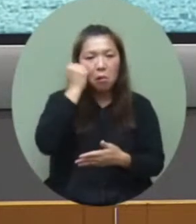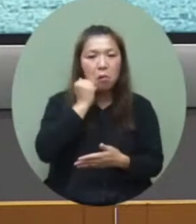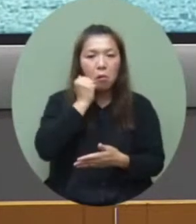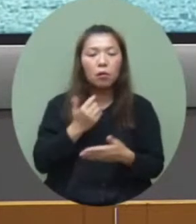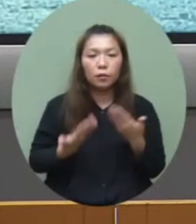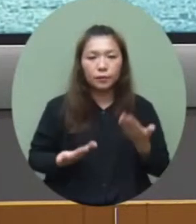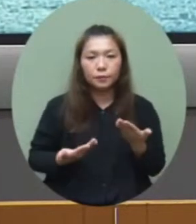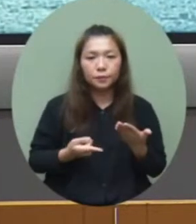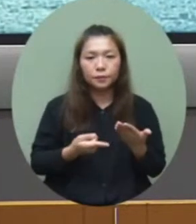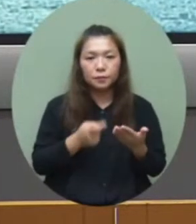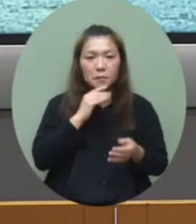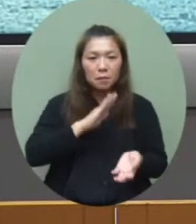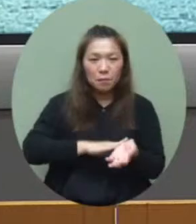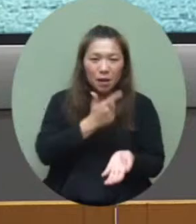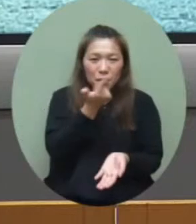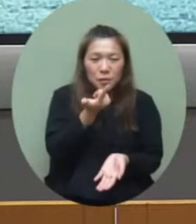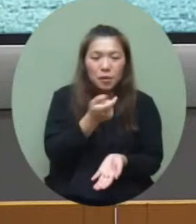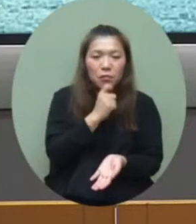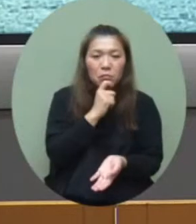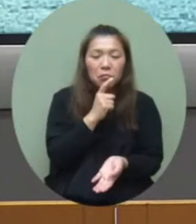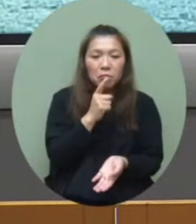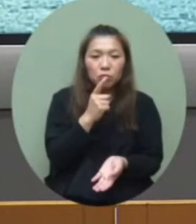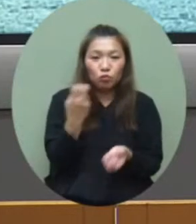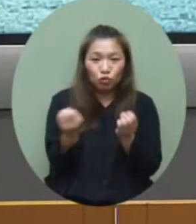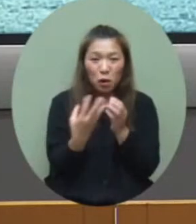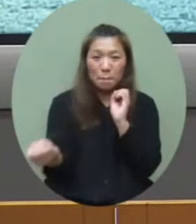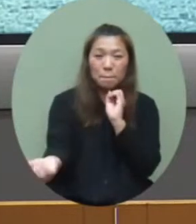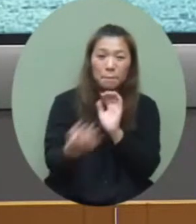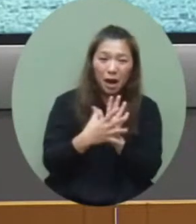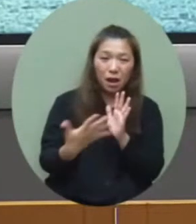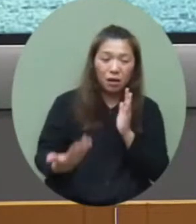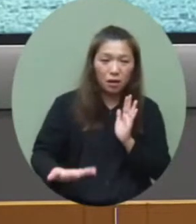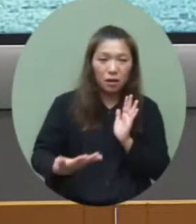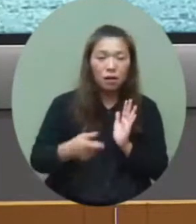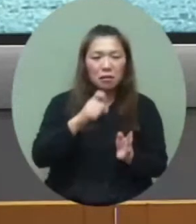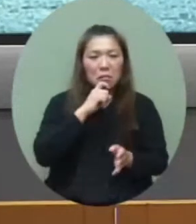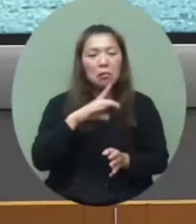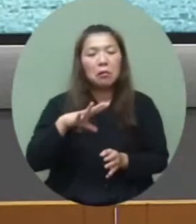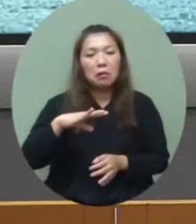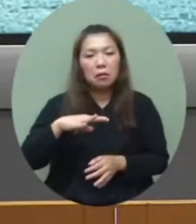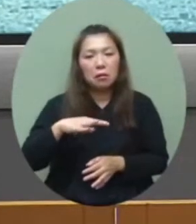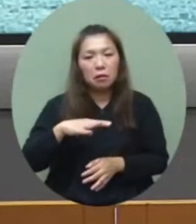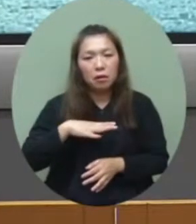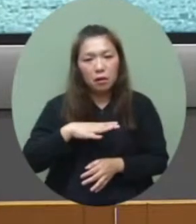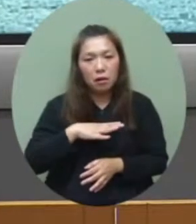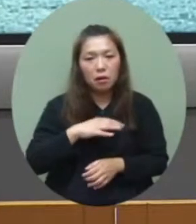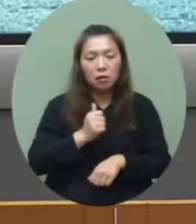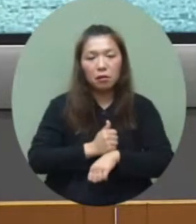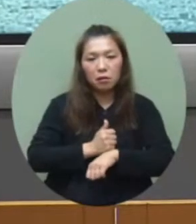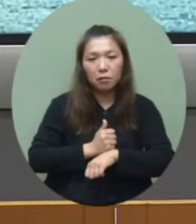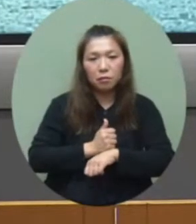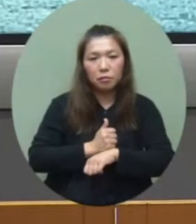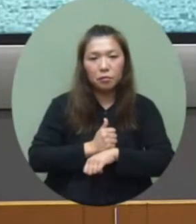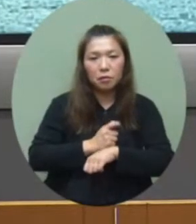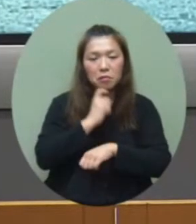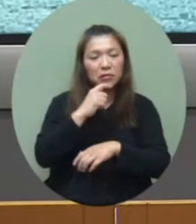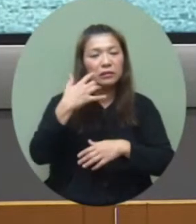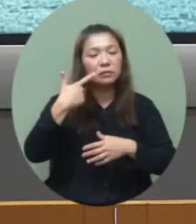are quite frail, and some of them have chronic diseases. So if they are infected,